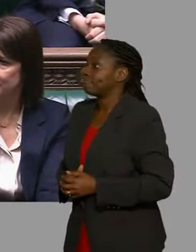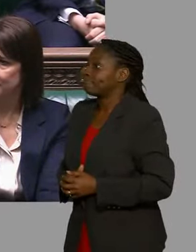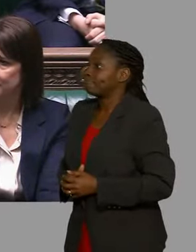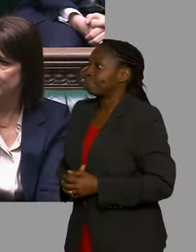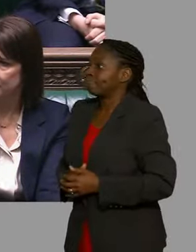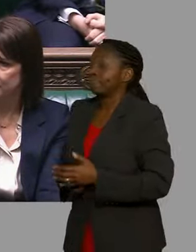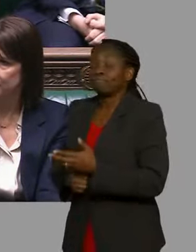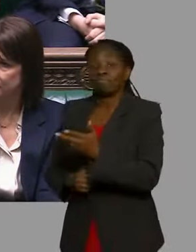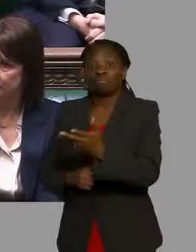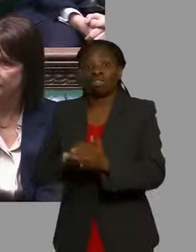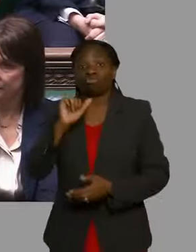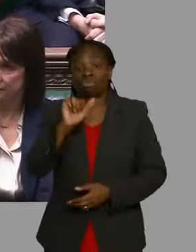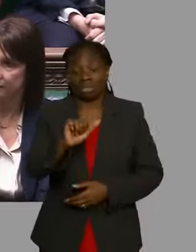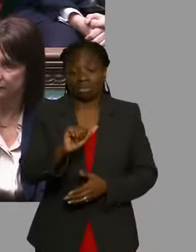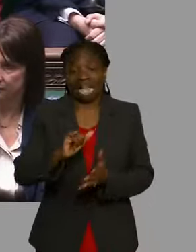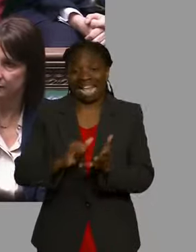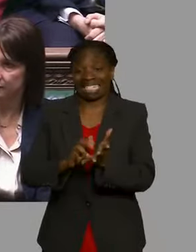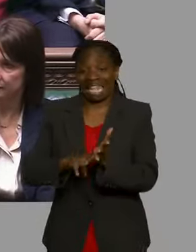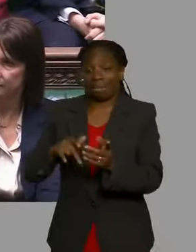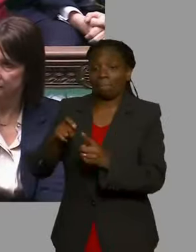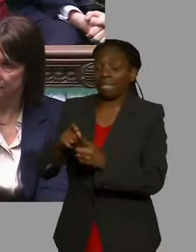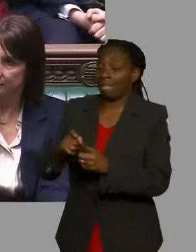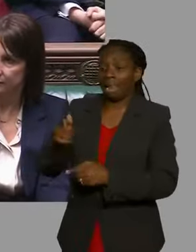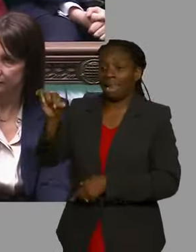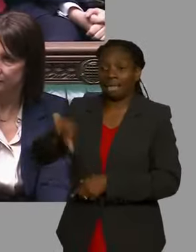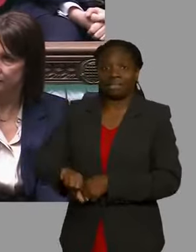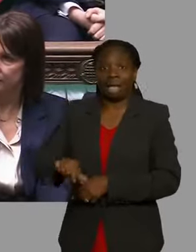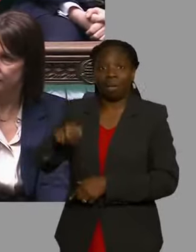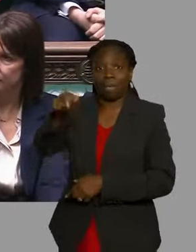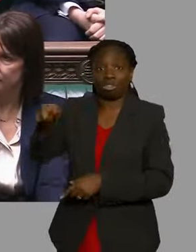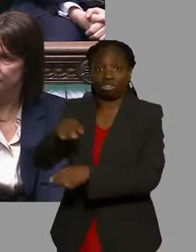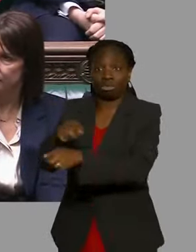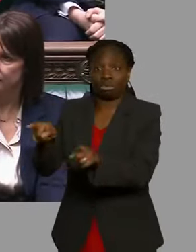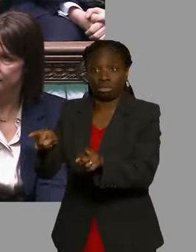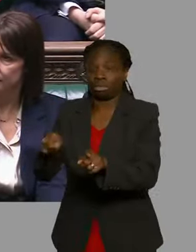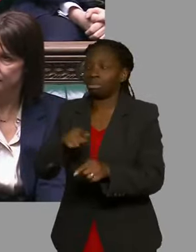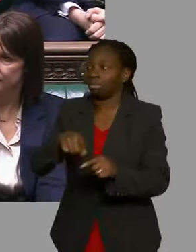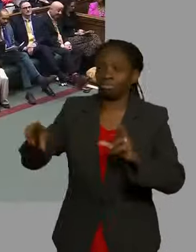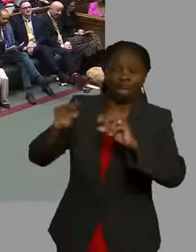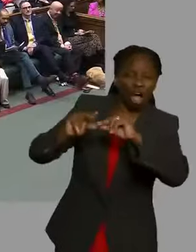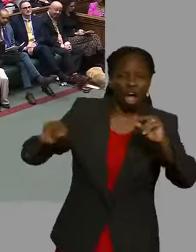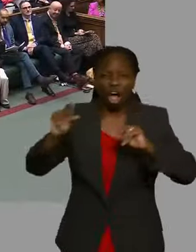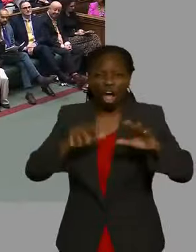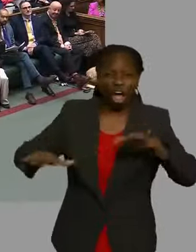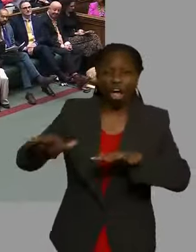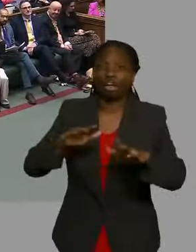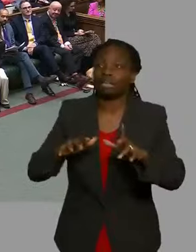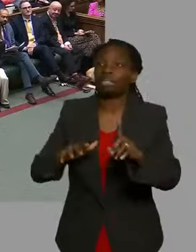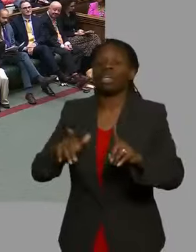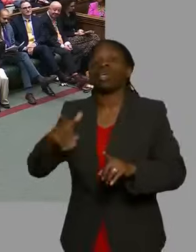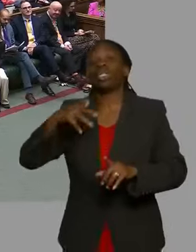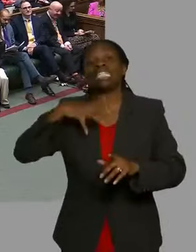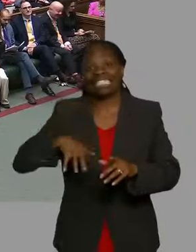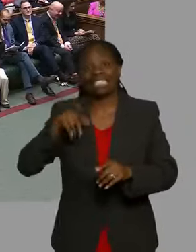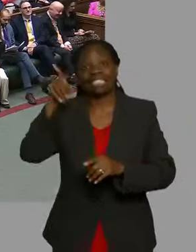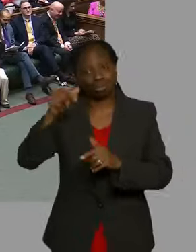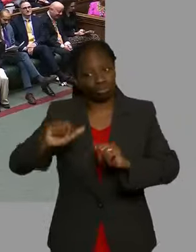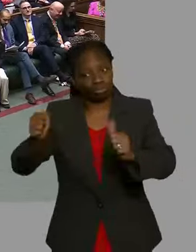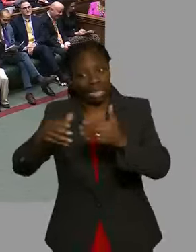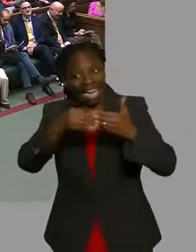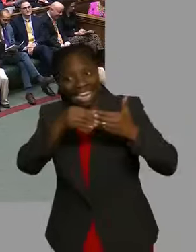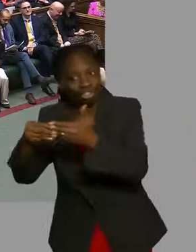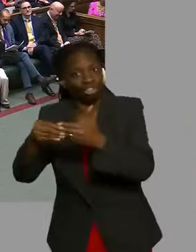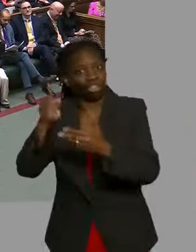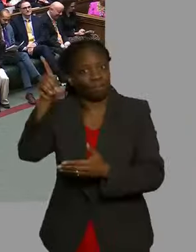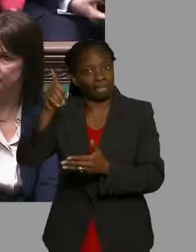Auditor General says, greater leadership is needed in the Scottish NHS. Waiting list targets are